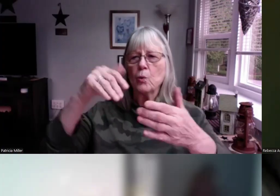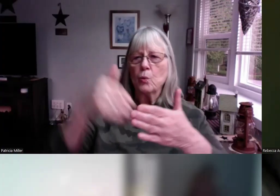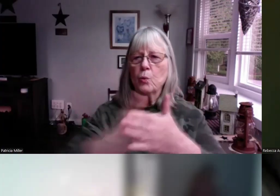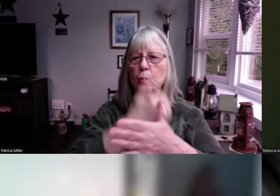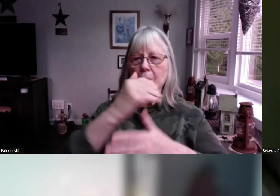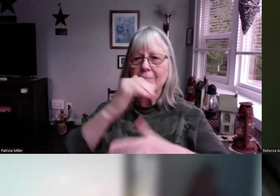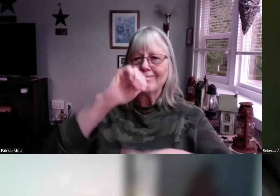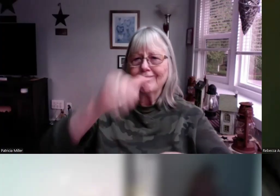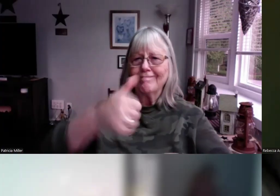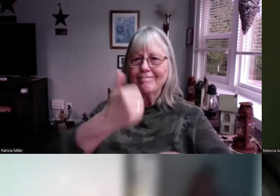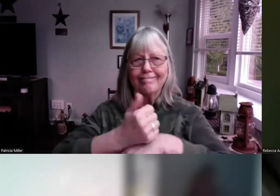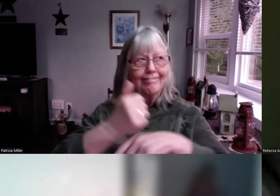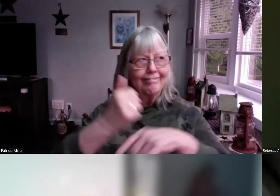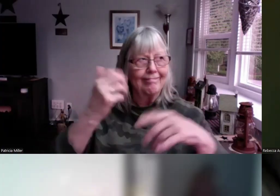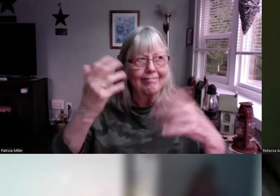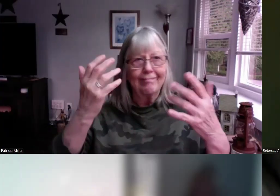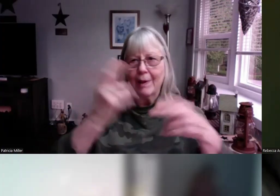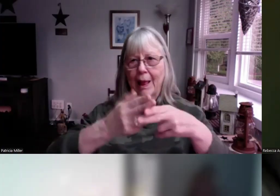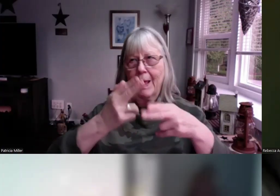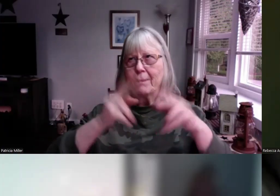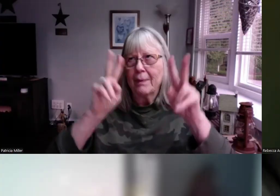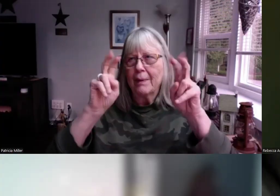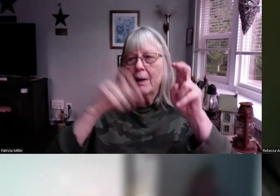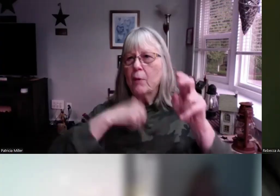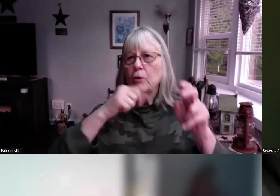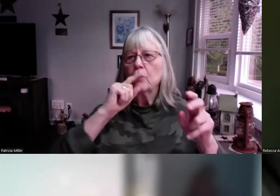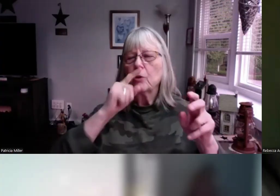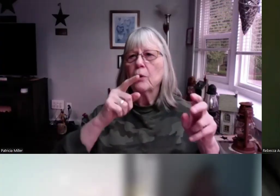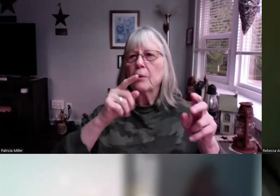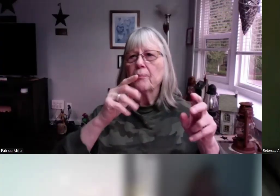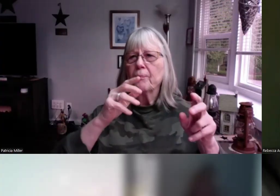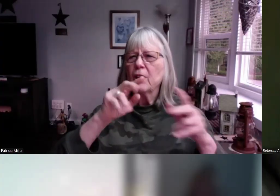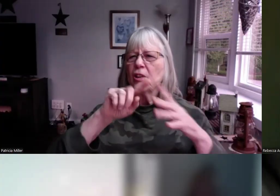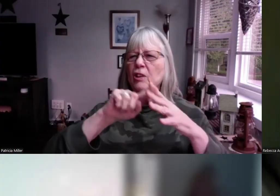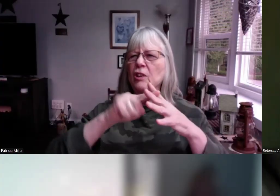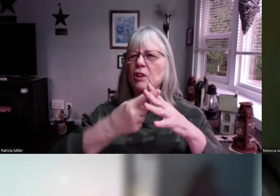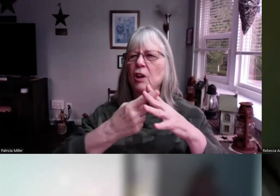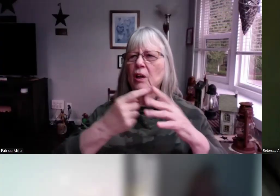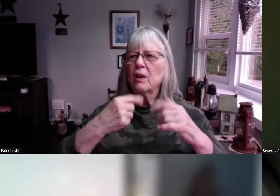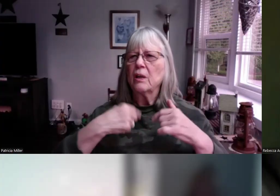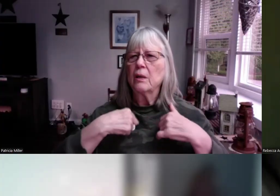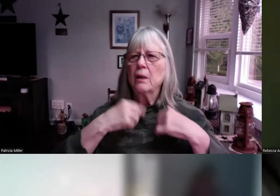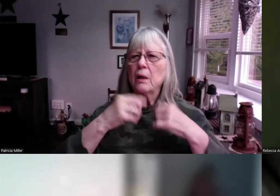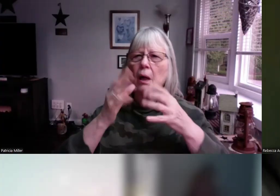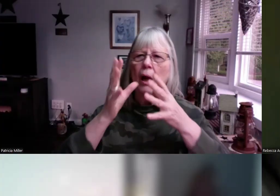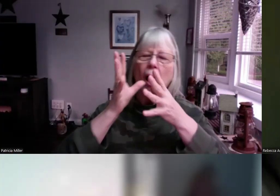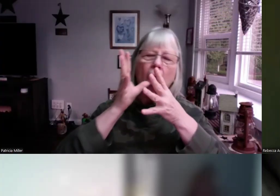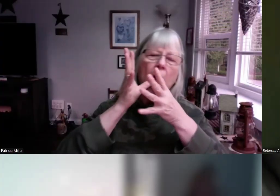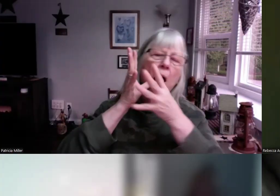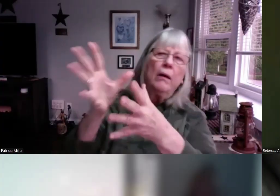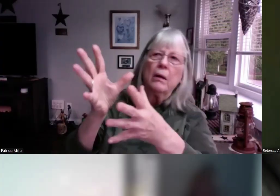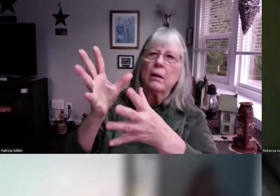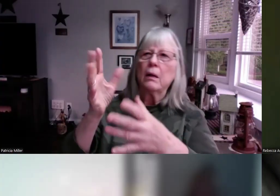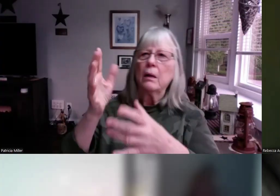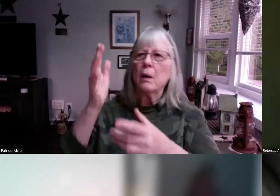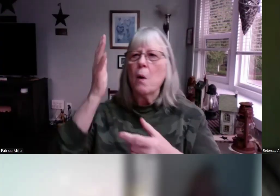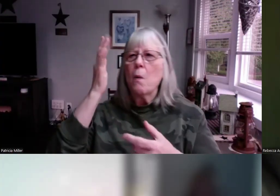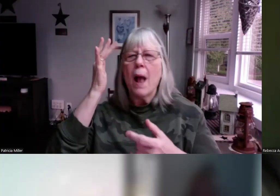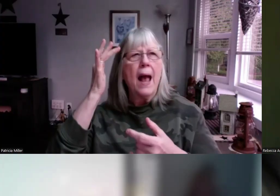loved it. It's been great. Now they're kind of setting up, what are they calling it? I'm not sure. It's